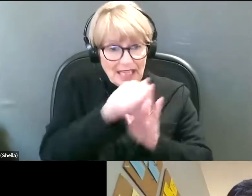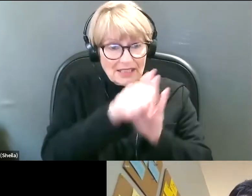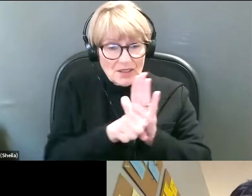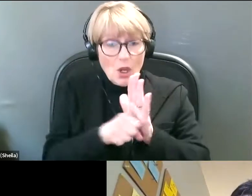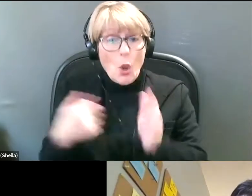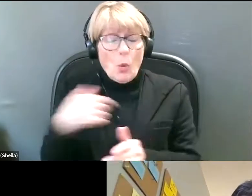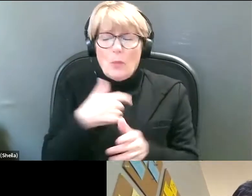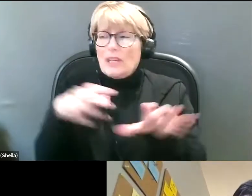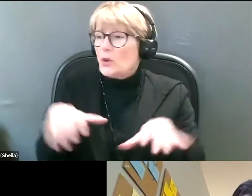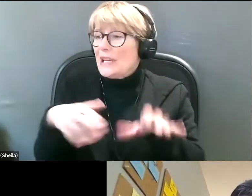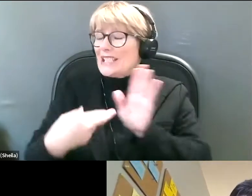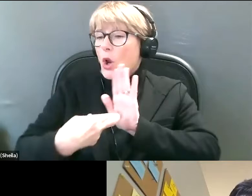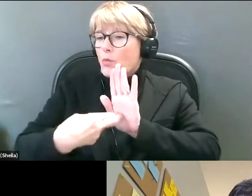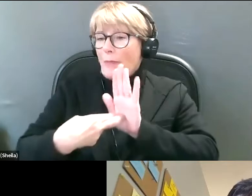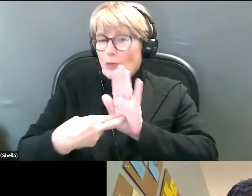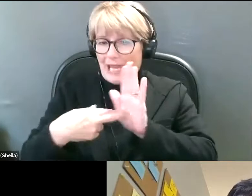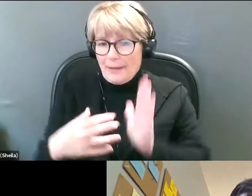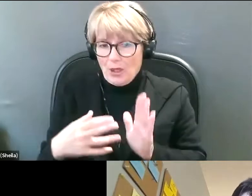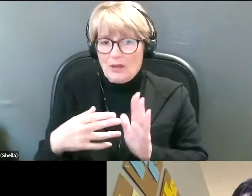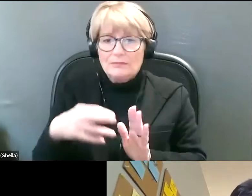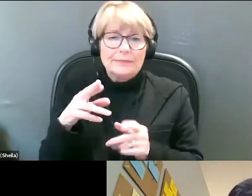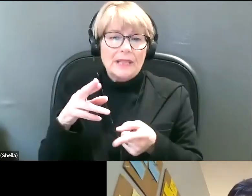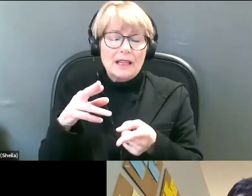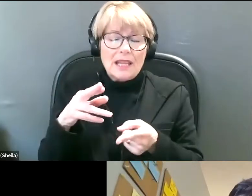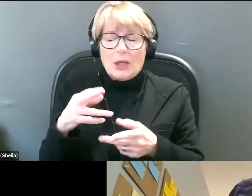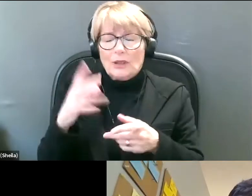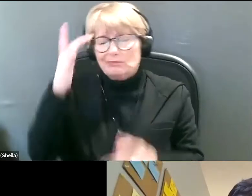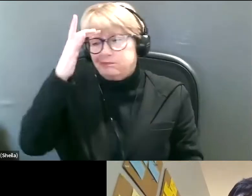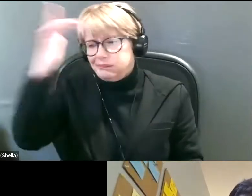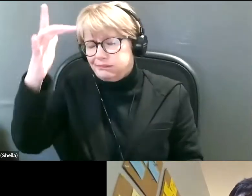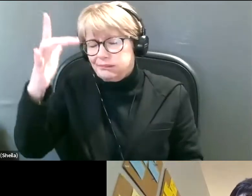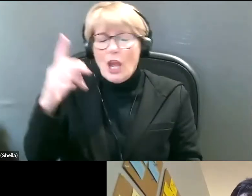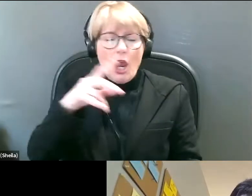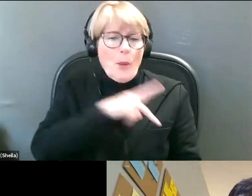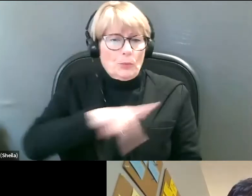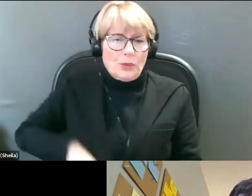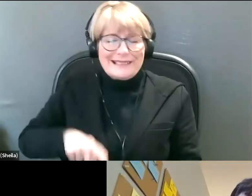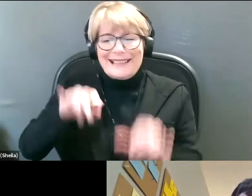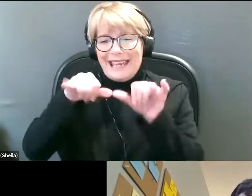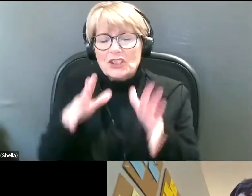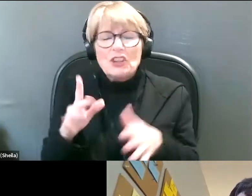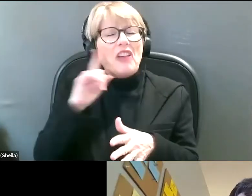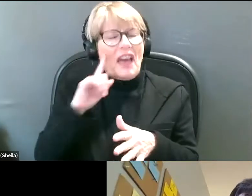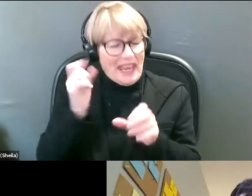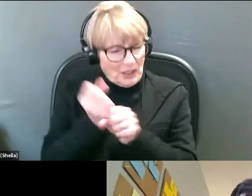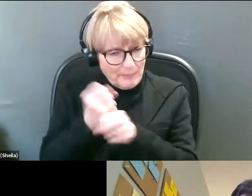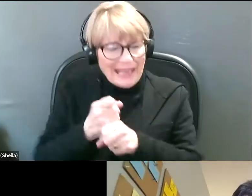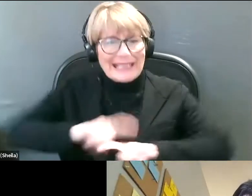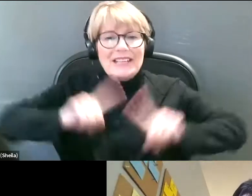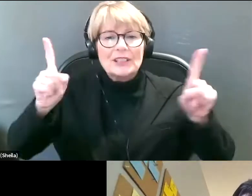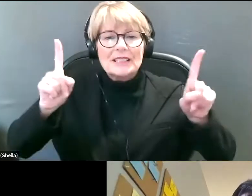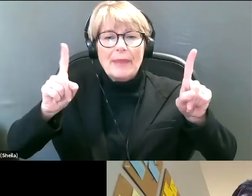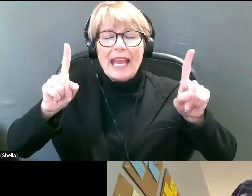Representable. Representable began several years ago when a group of gifted Princeton engineers decided that they could make a real difference by creating a piece